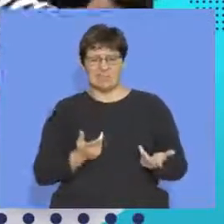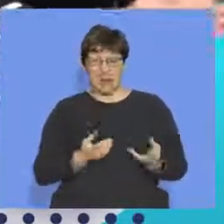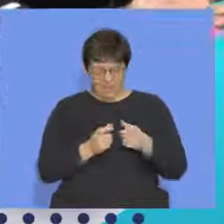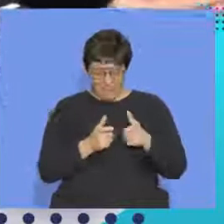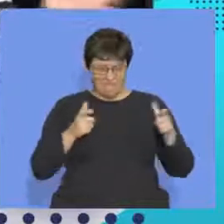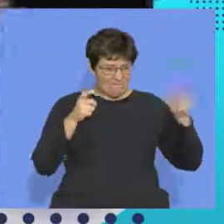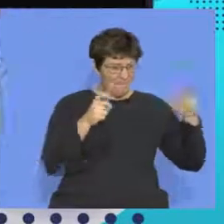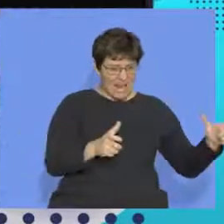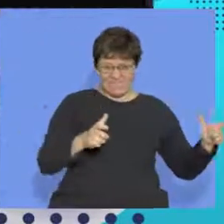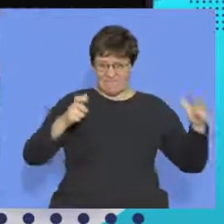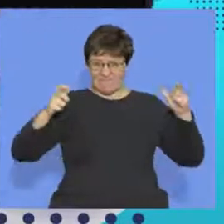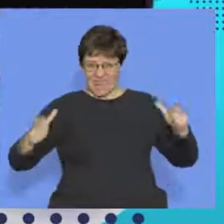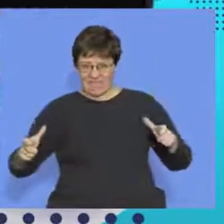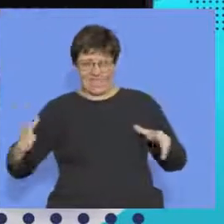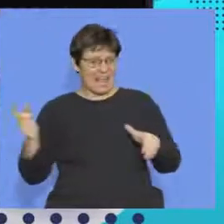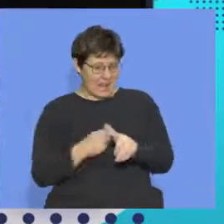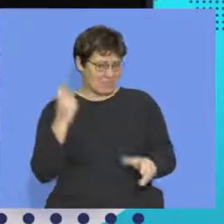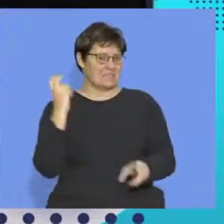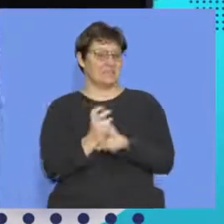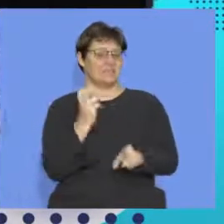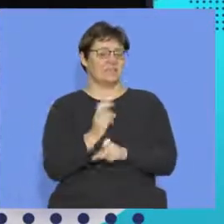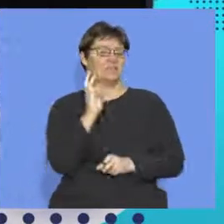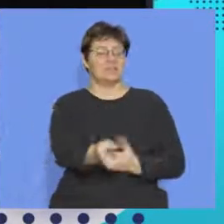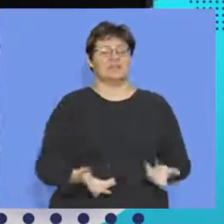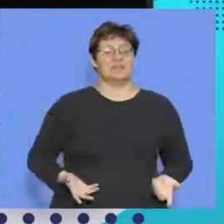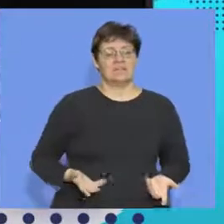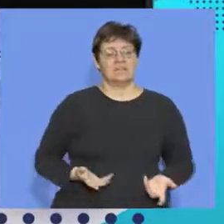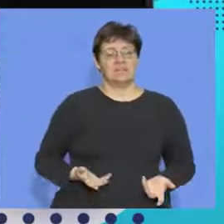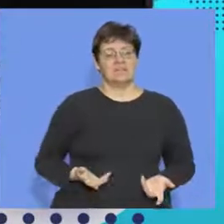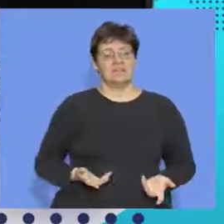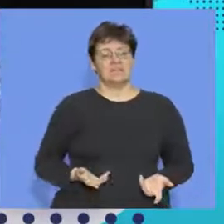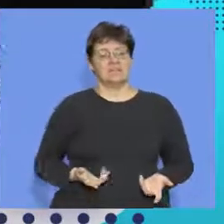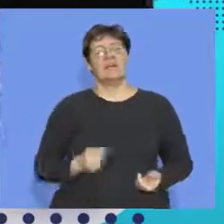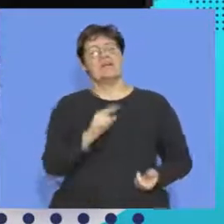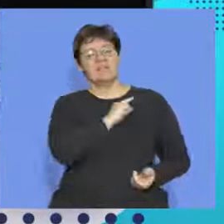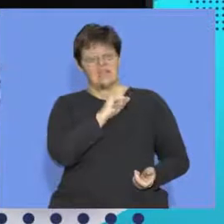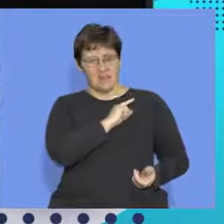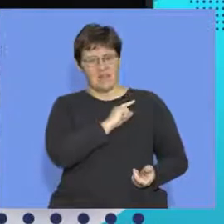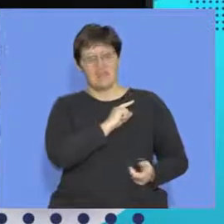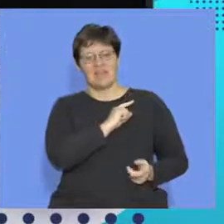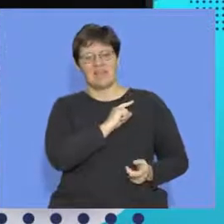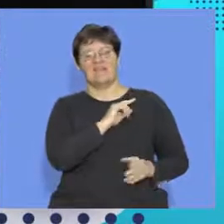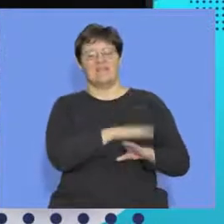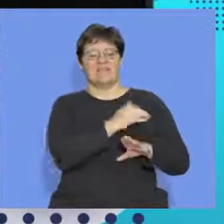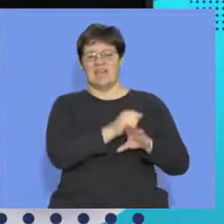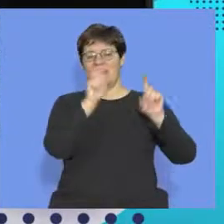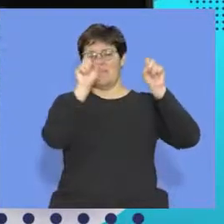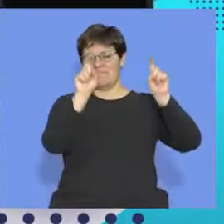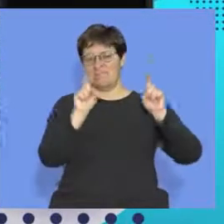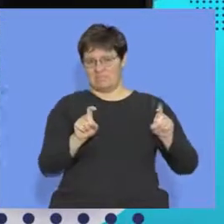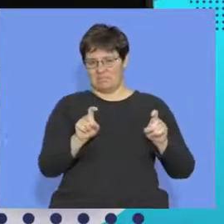bigger set, it can be difficult to count. So hence, we use the fundamental of counting